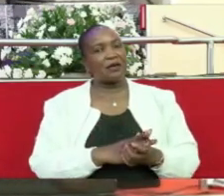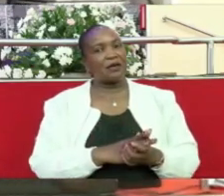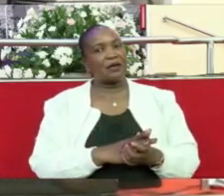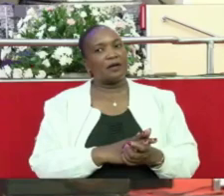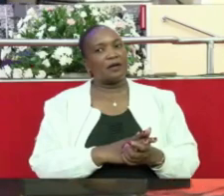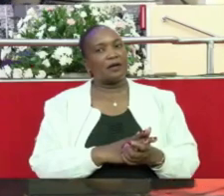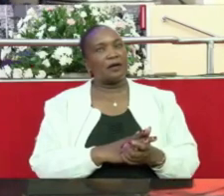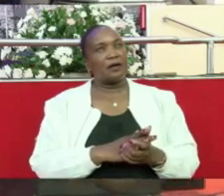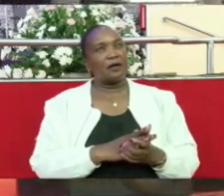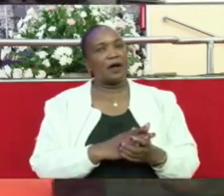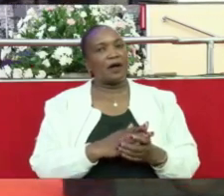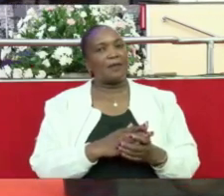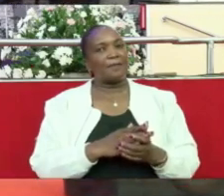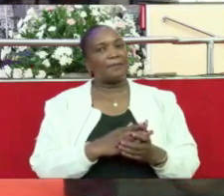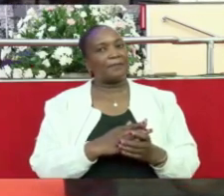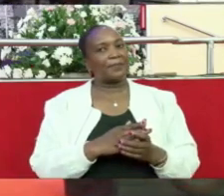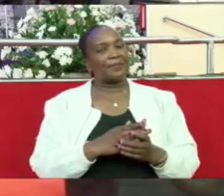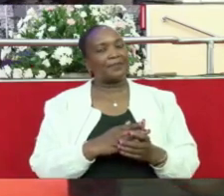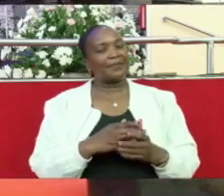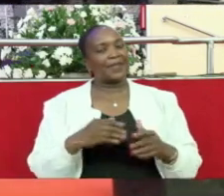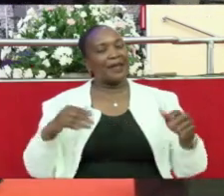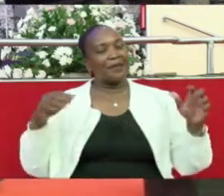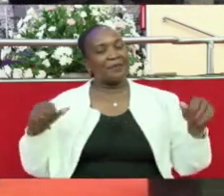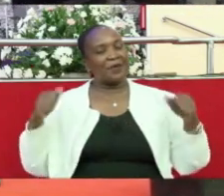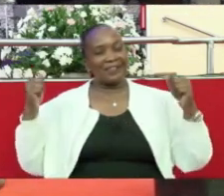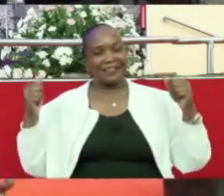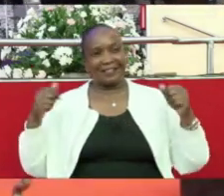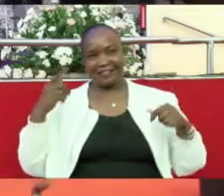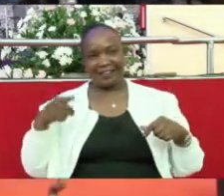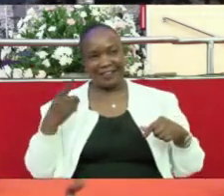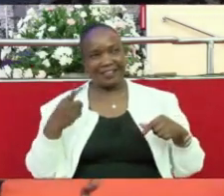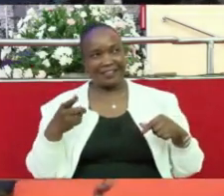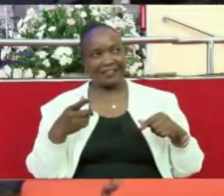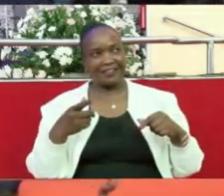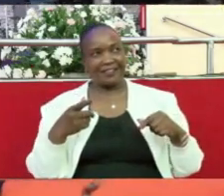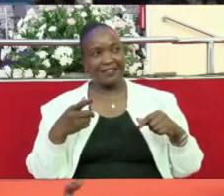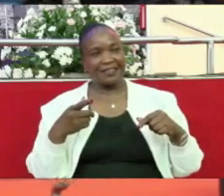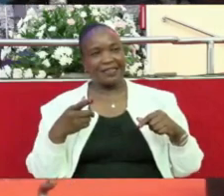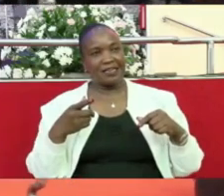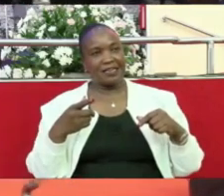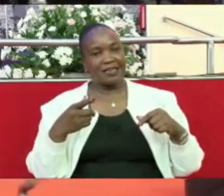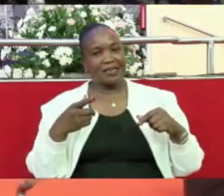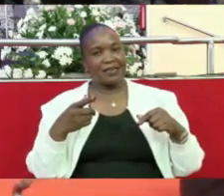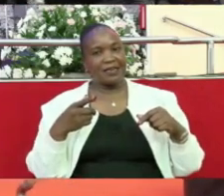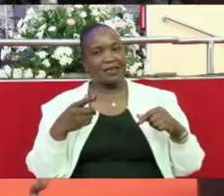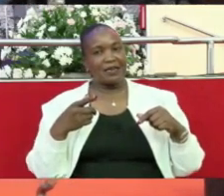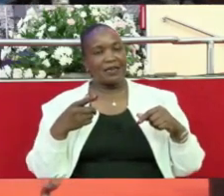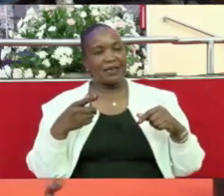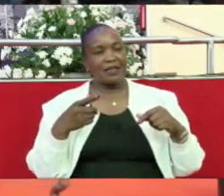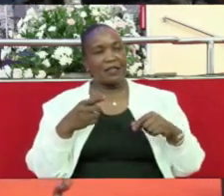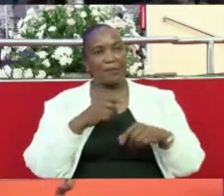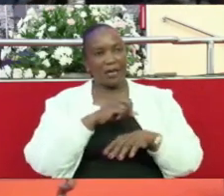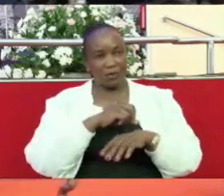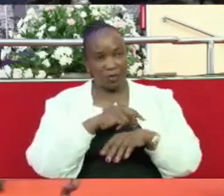says, preserve. Watcha. I will look at it later. And so the person was not hired.